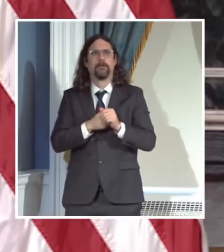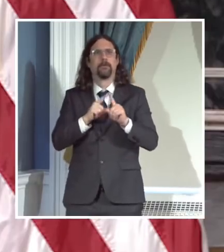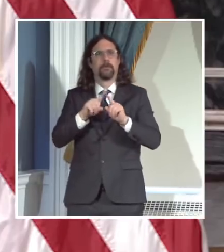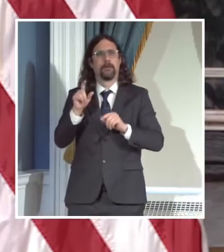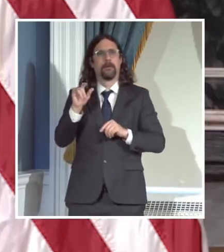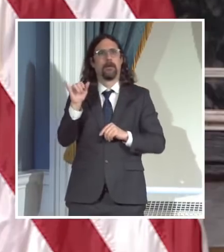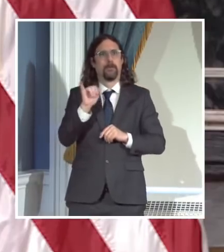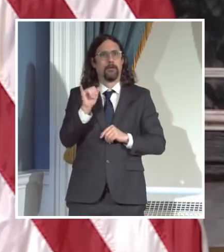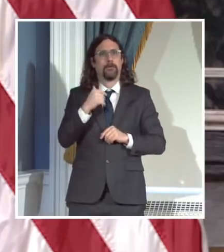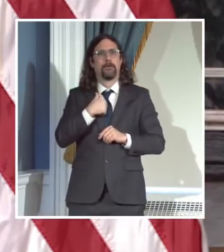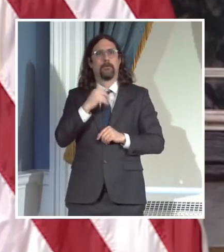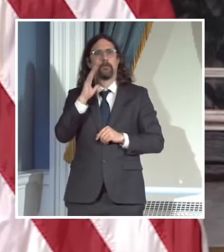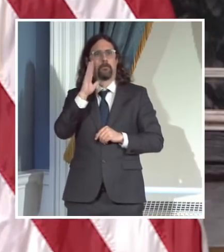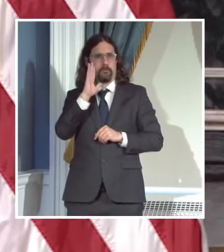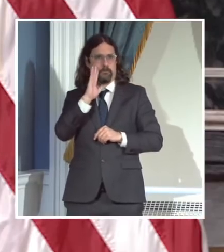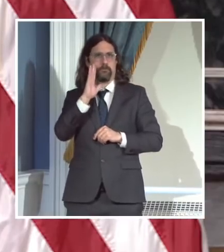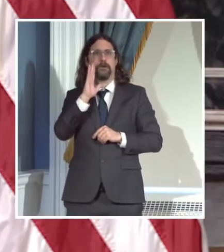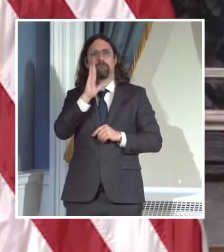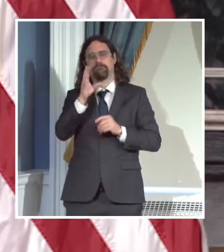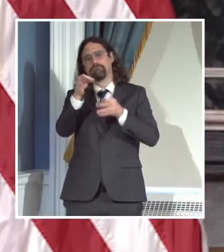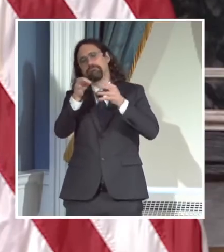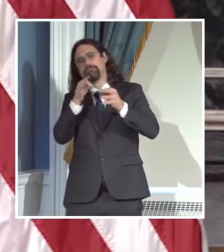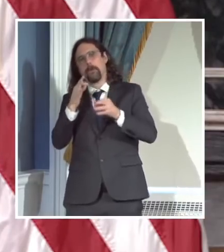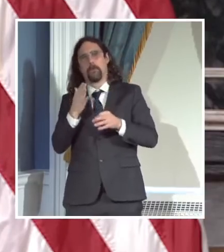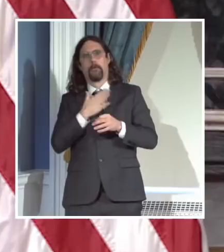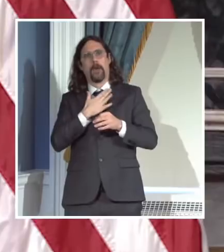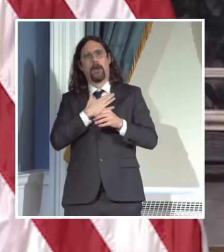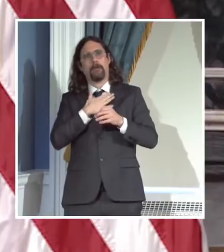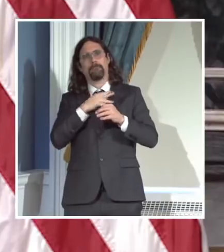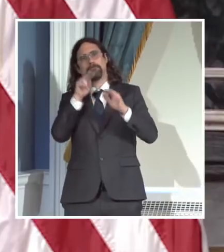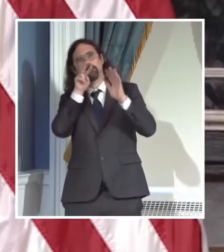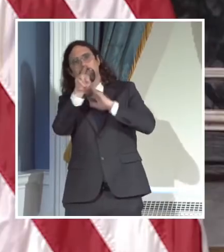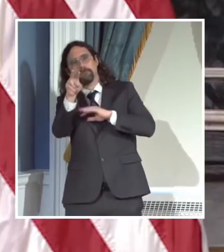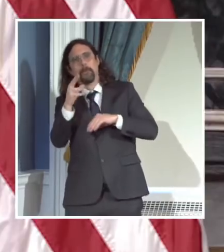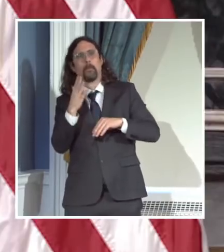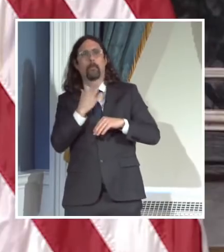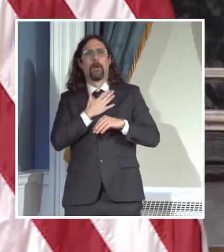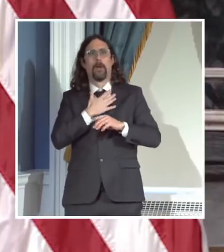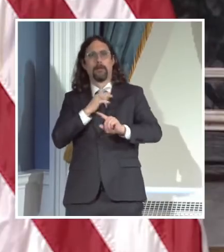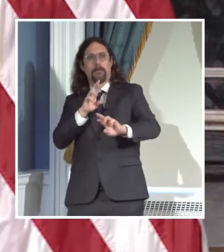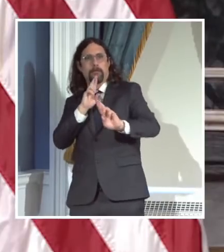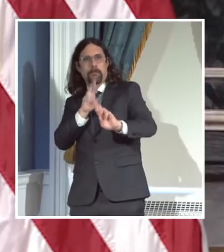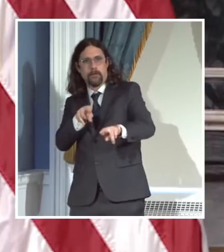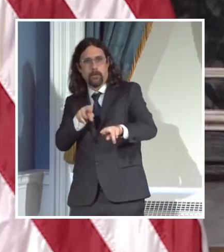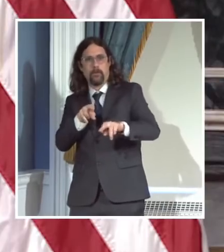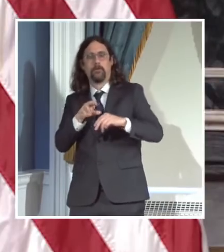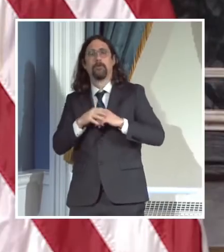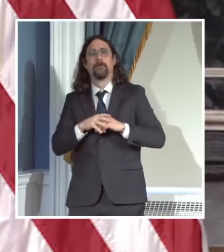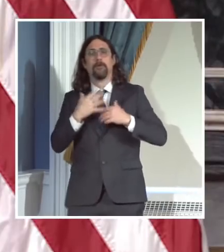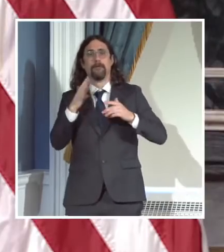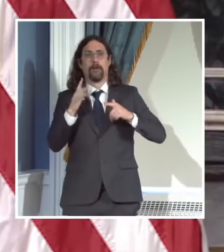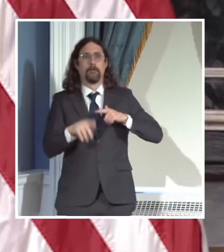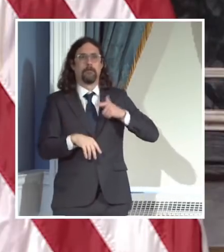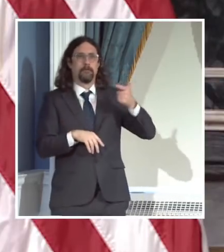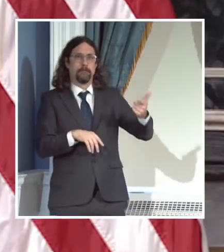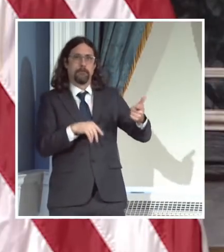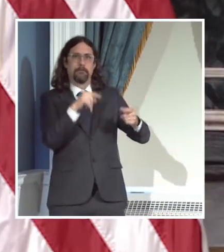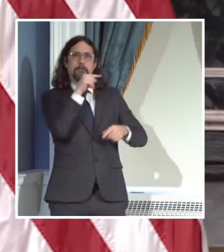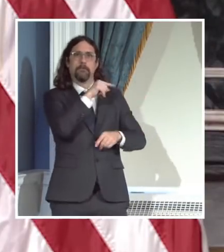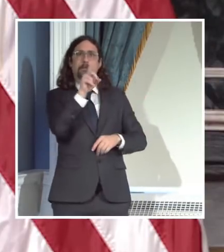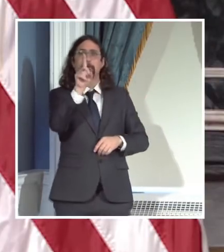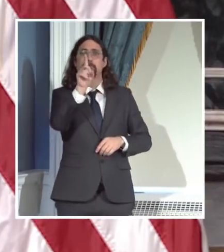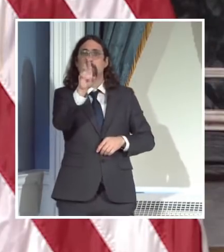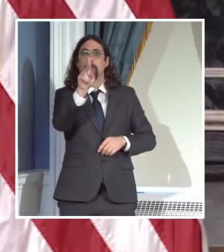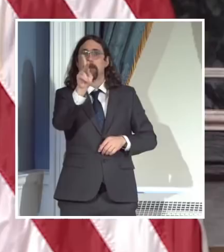Katz, and he's going to go over some very specific updates related to health and hospitals, and then how we're going to be building out our